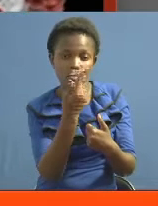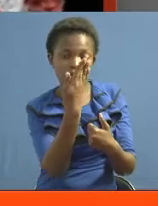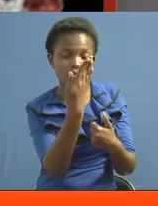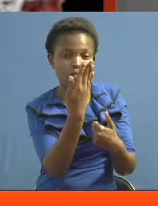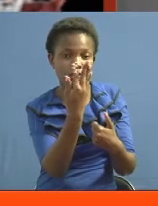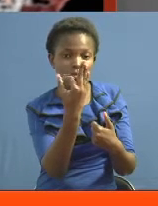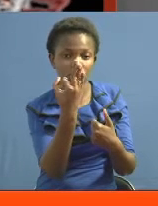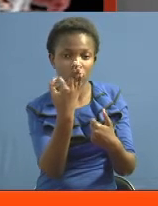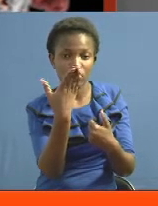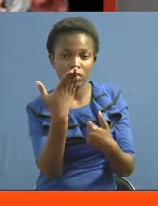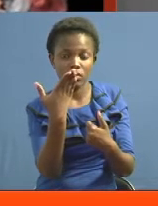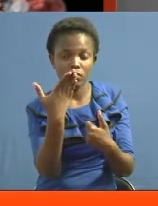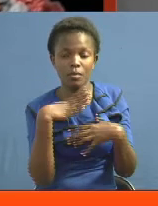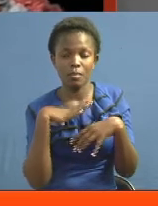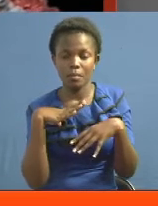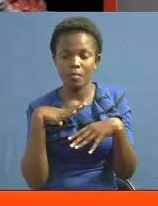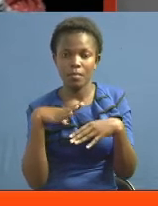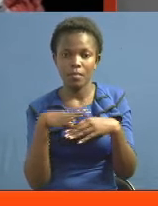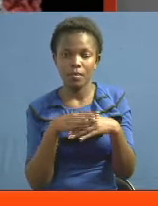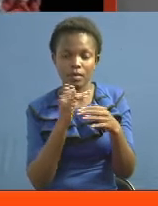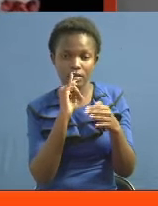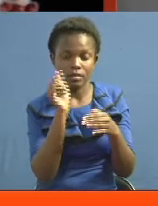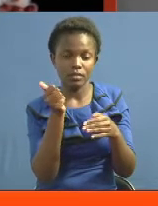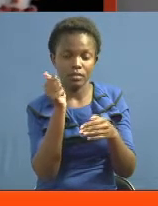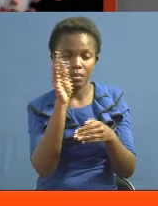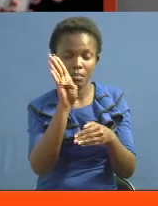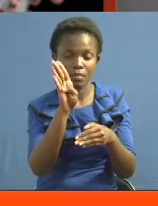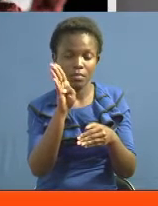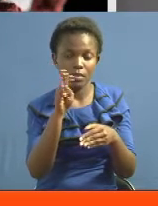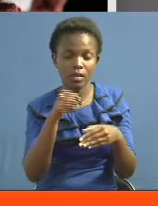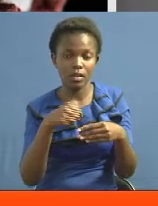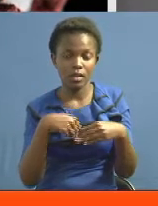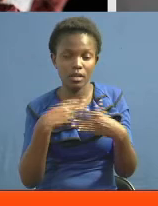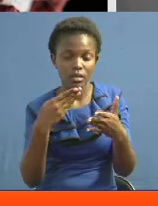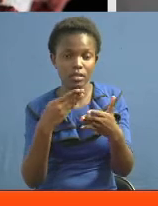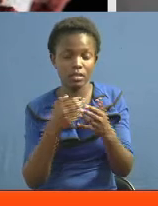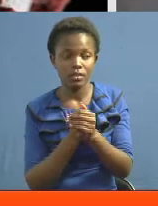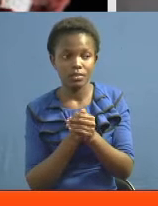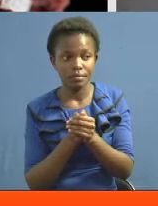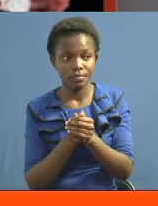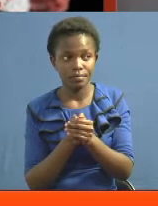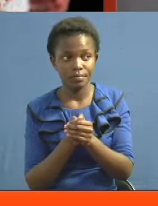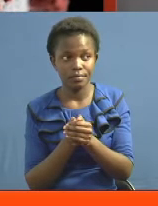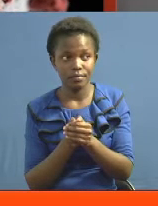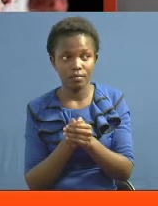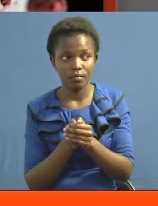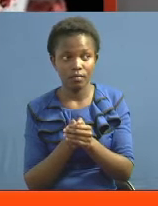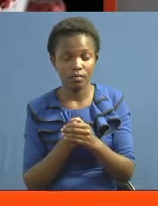195,435 people getting the jab of the AstraZeneca vaccine.